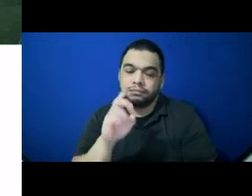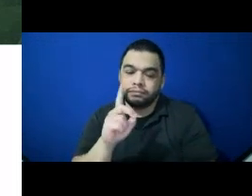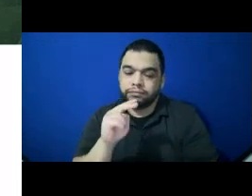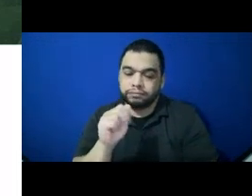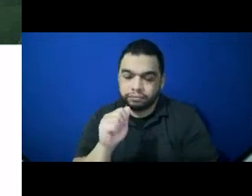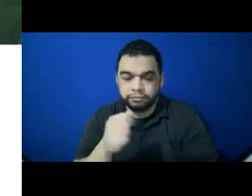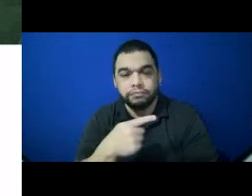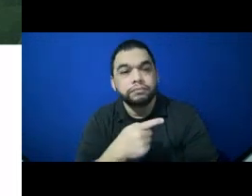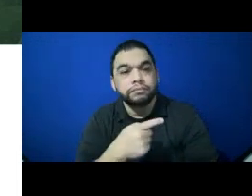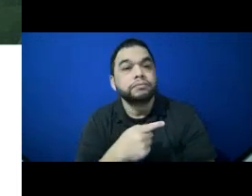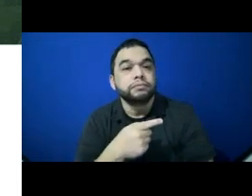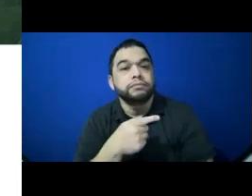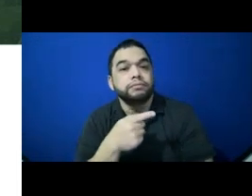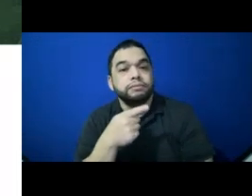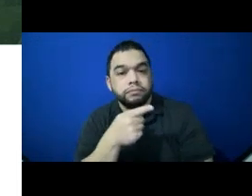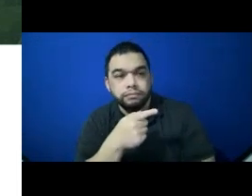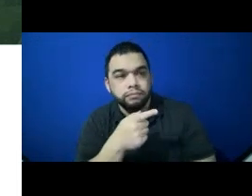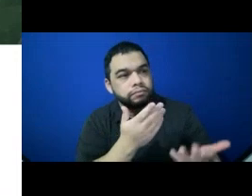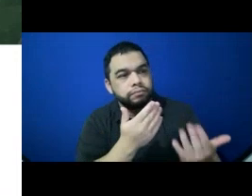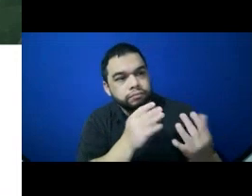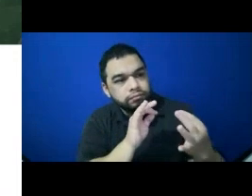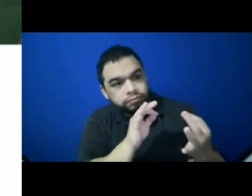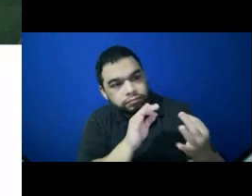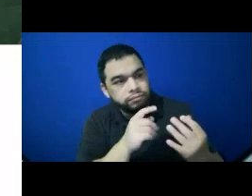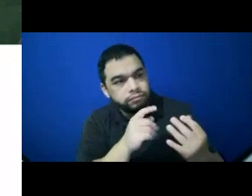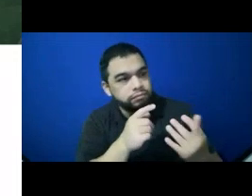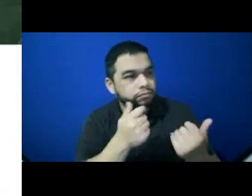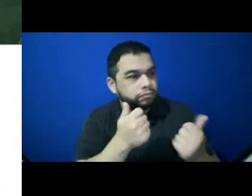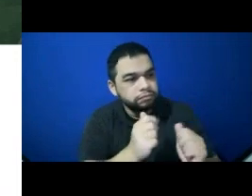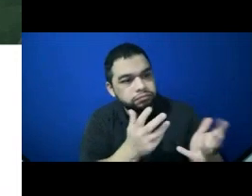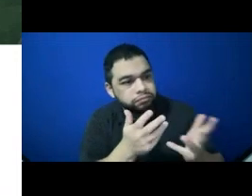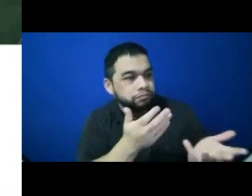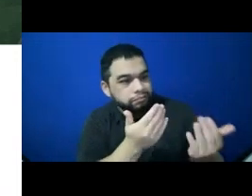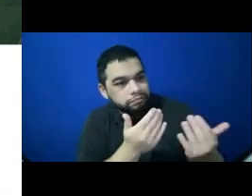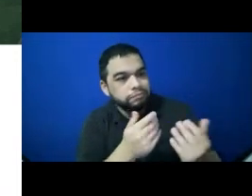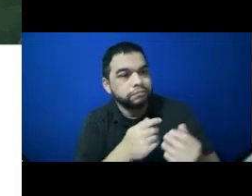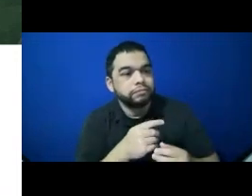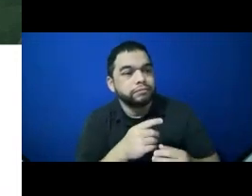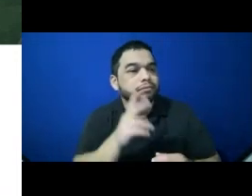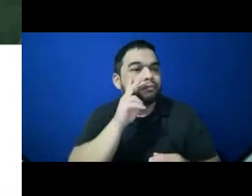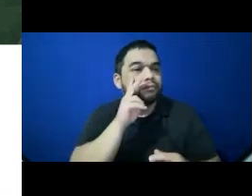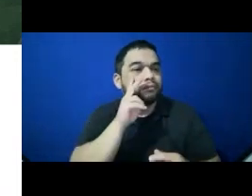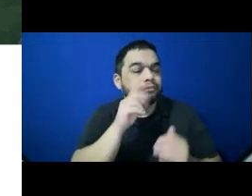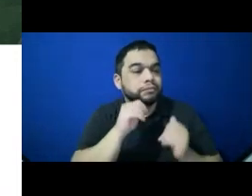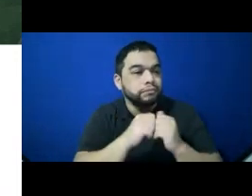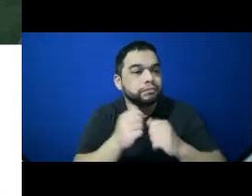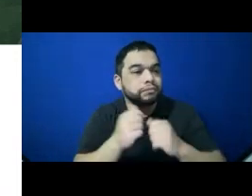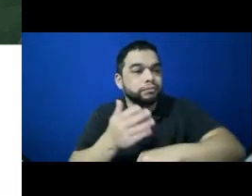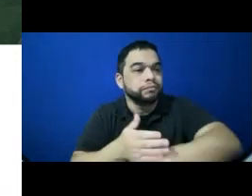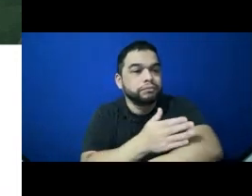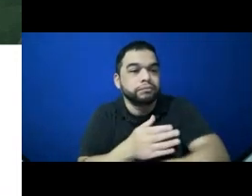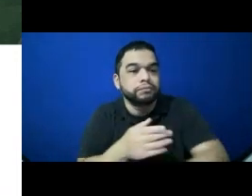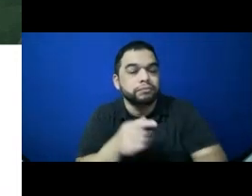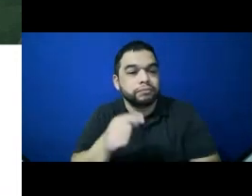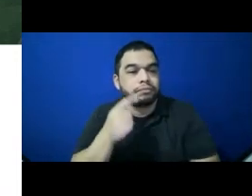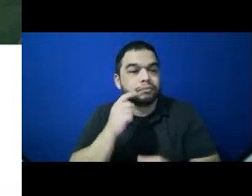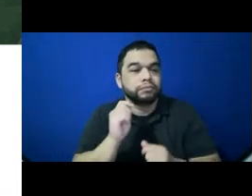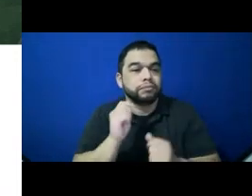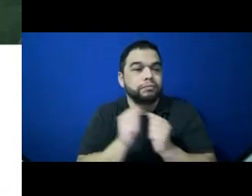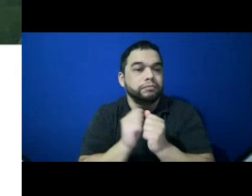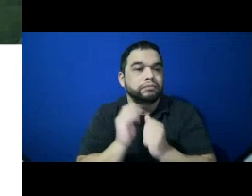have you try it, hear your feedback, and we're looking forward to seeing how we can implement this with our partners. Thank you very much. Thank you,